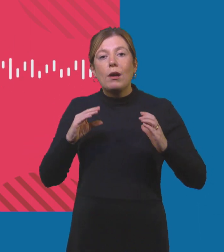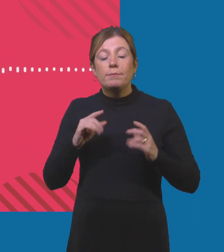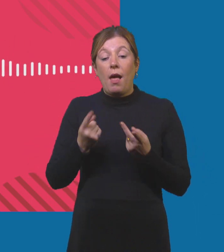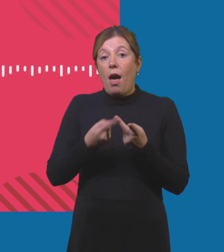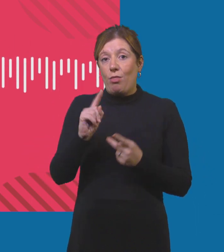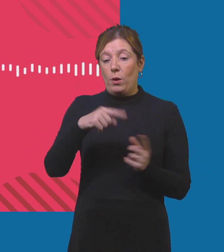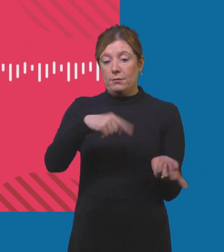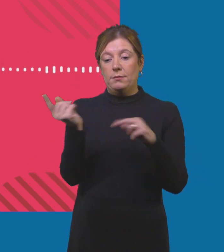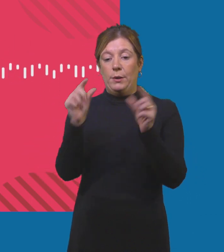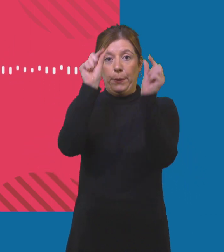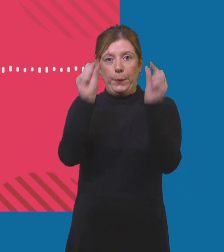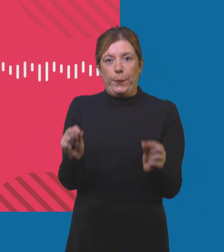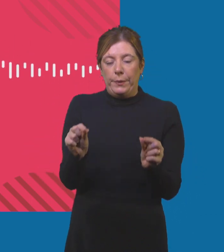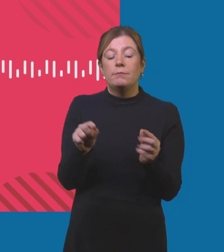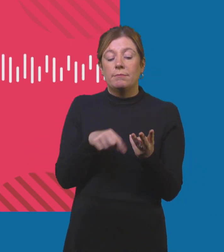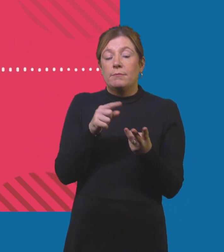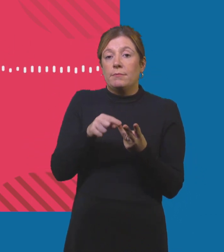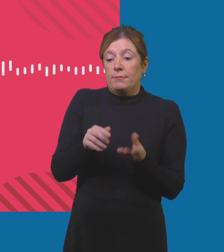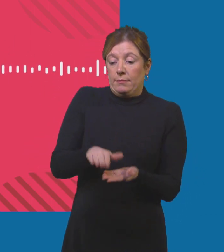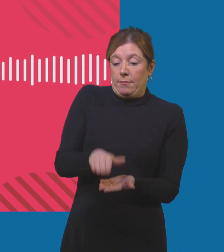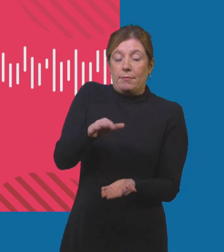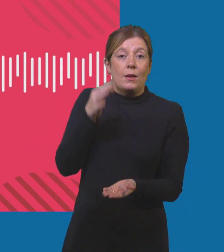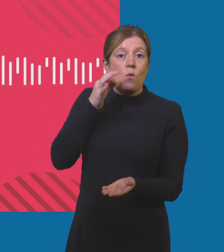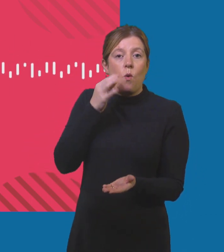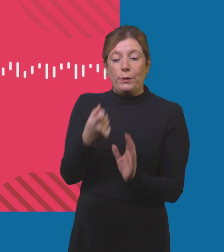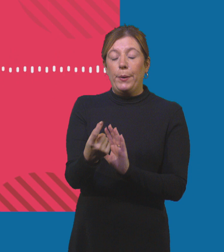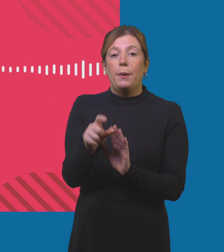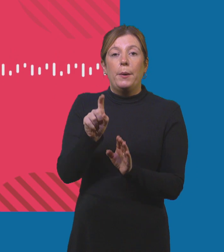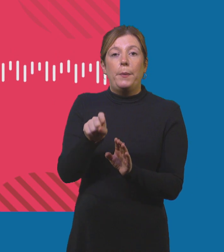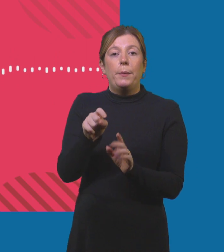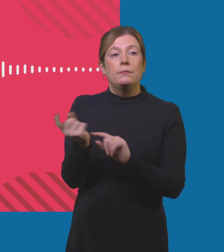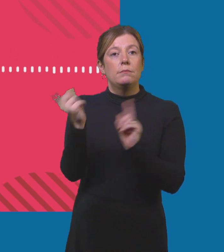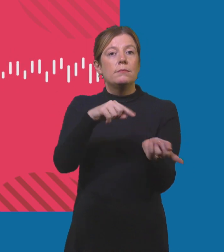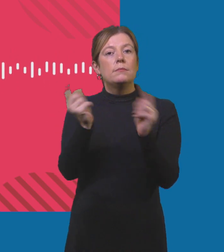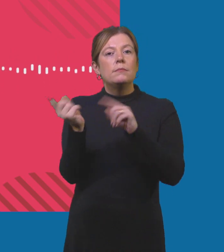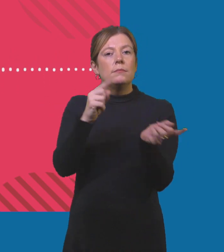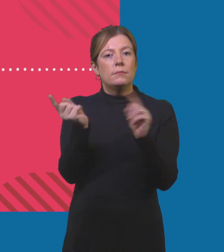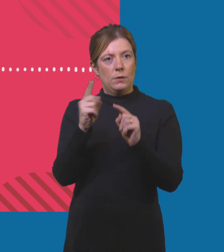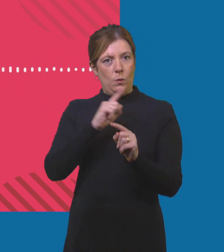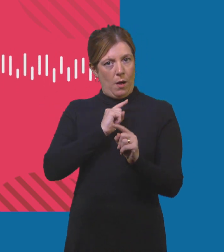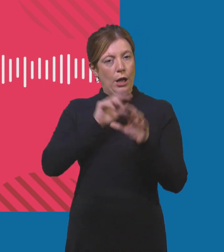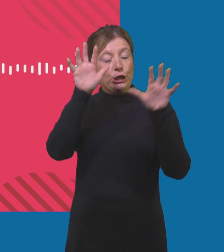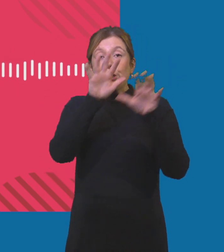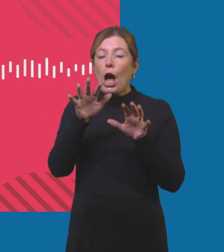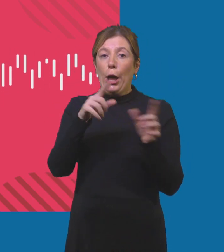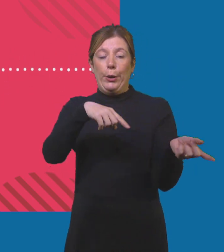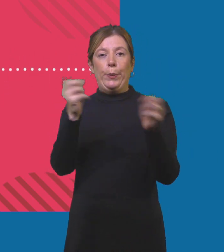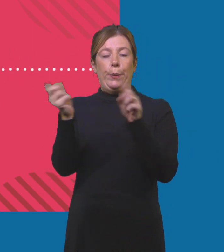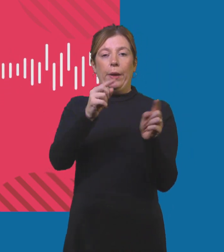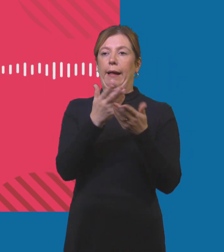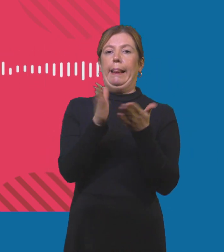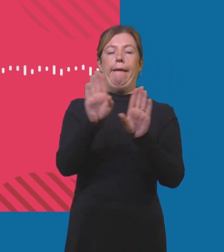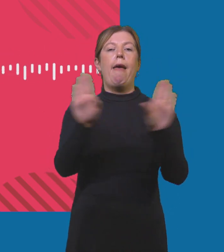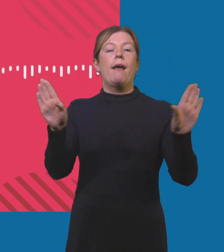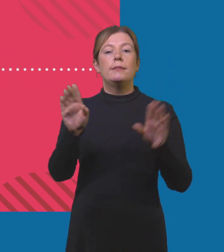are working and that you've got washer fluid, because if it is snowing and sometimes it's just, you've got to be able to see out your windscreen. So that's an important